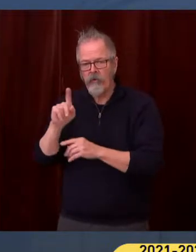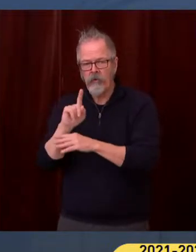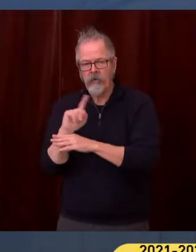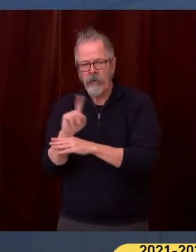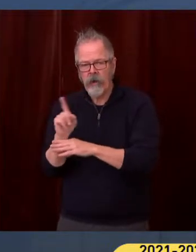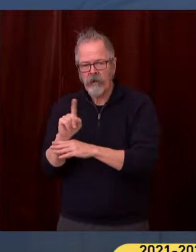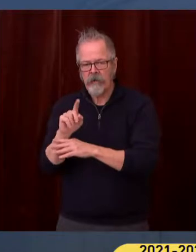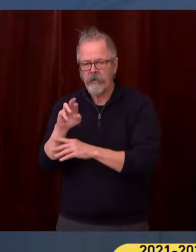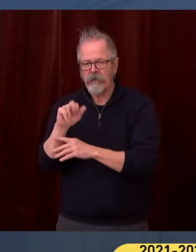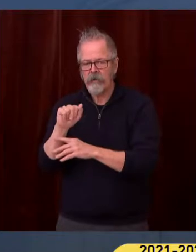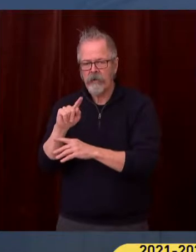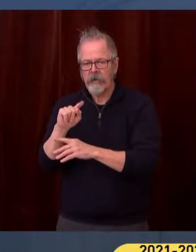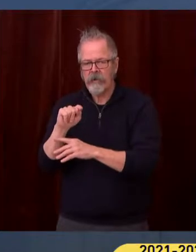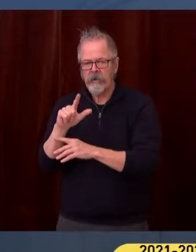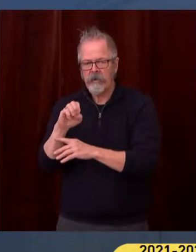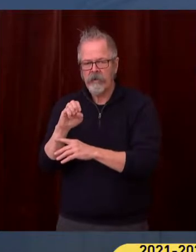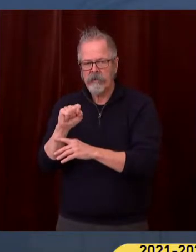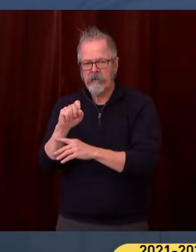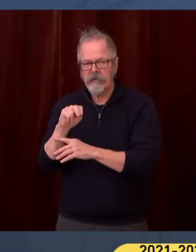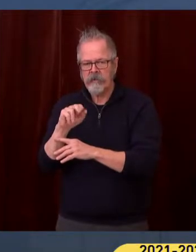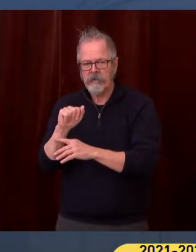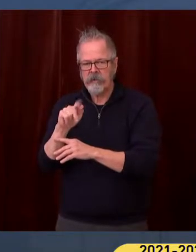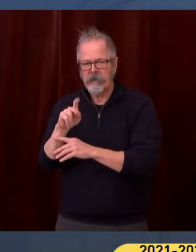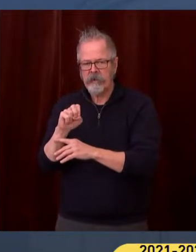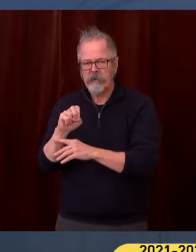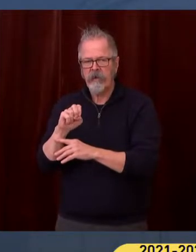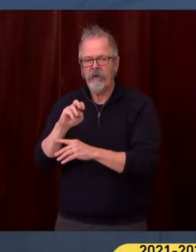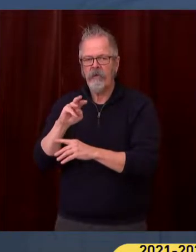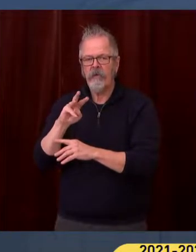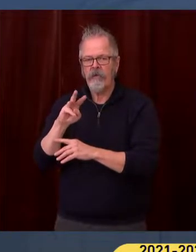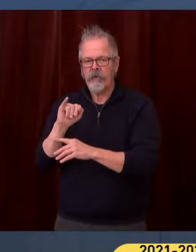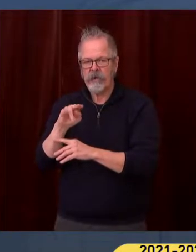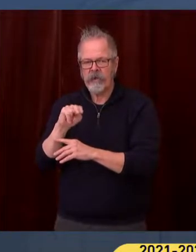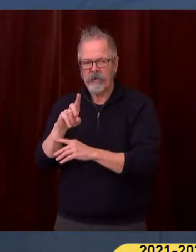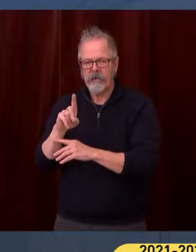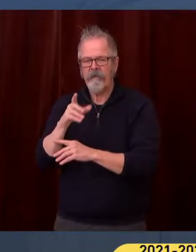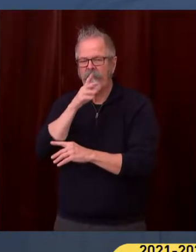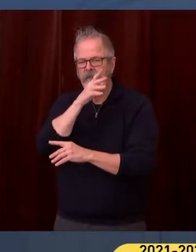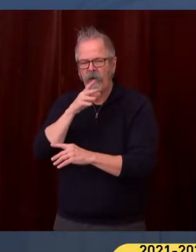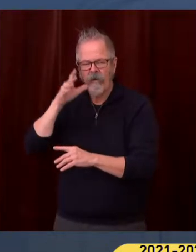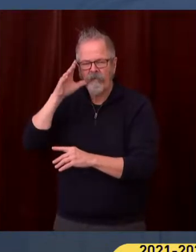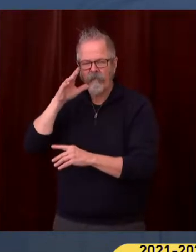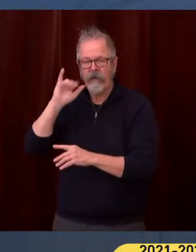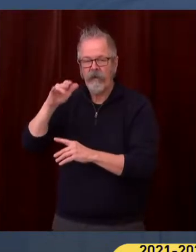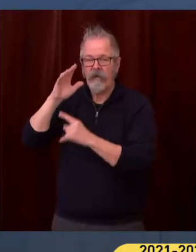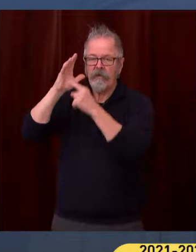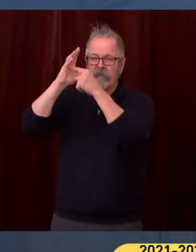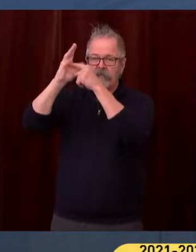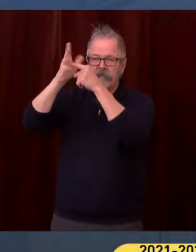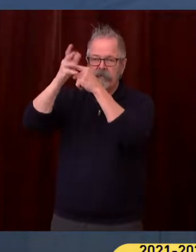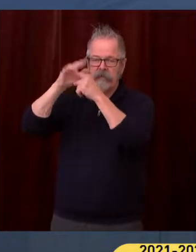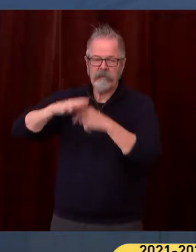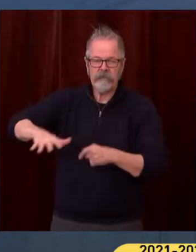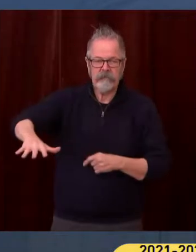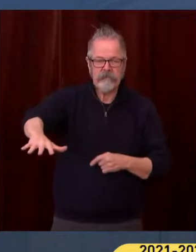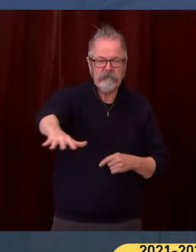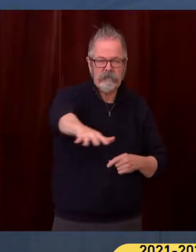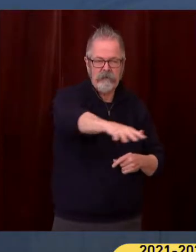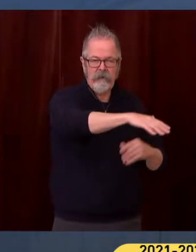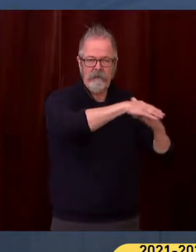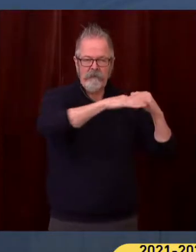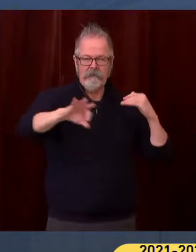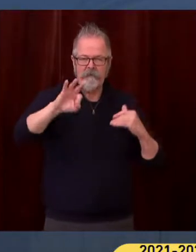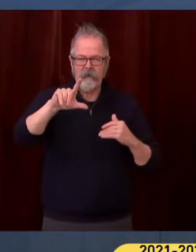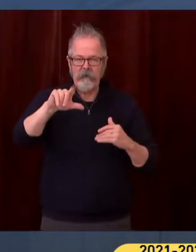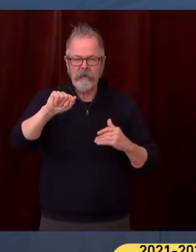,000 homes with virtually no carbon pollution. And seeing those wind turbines realize they're spinning out